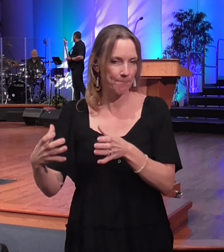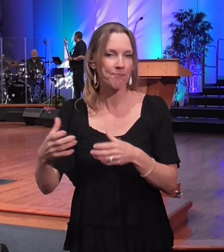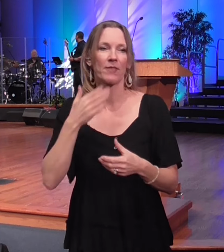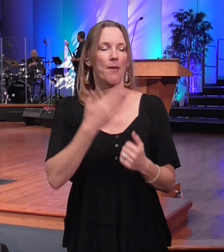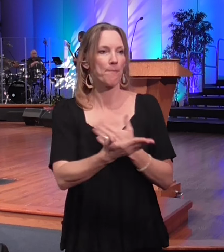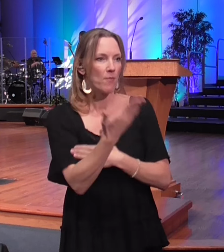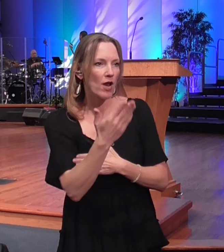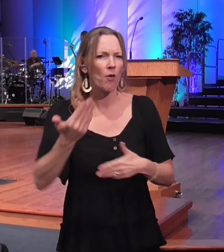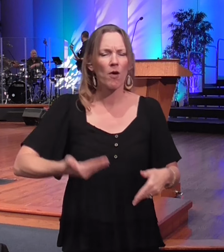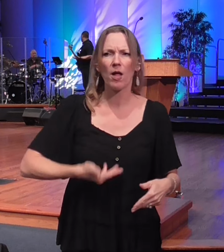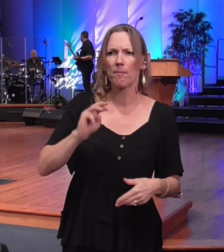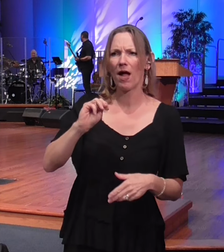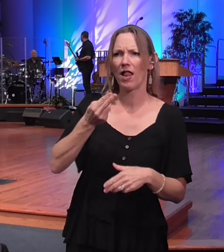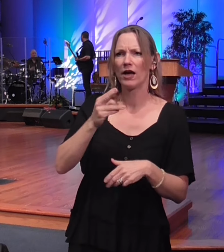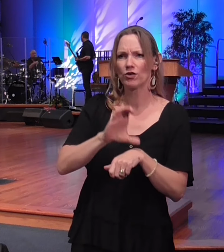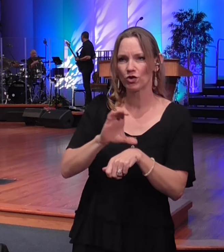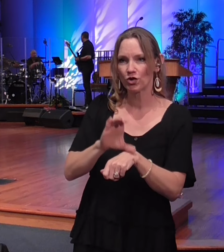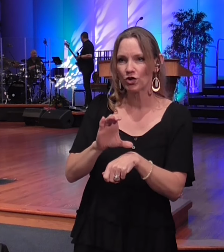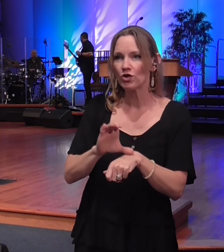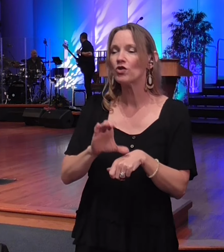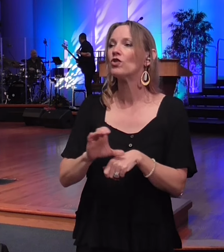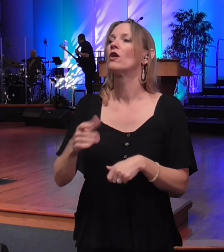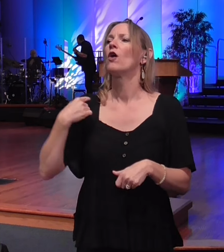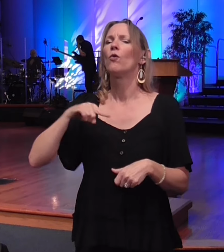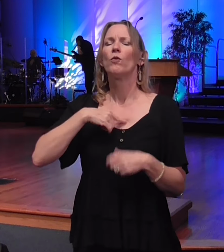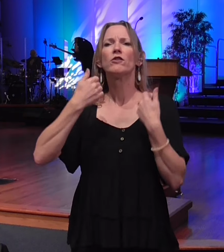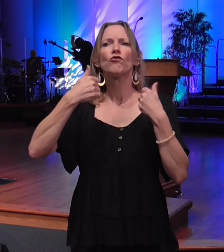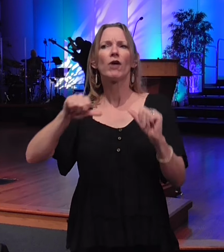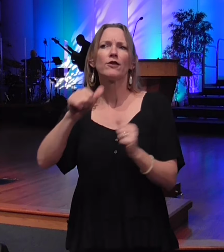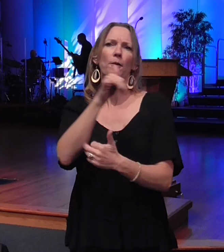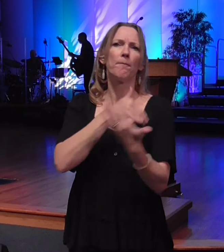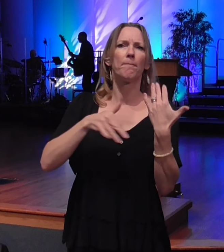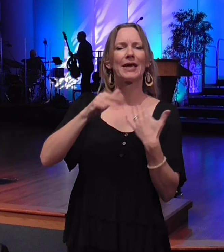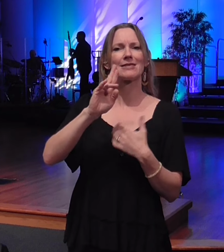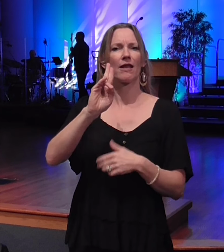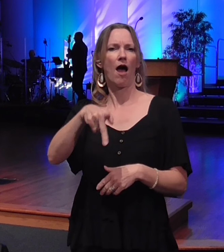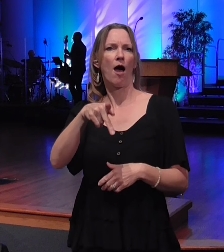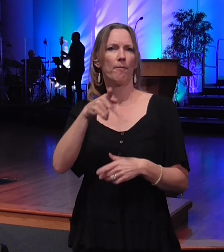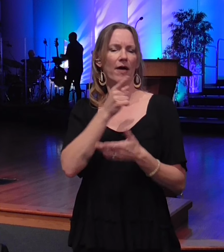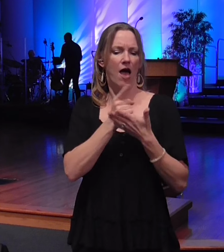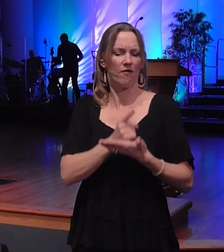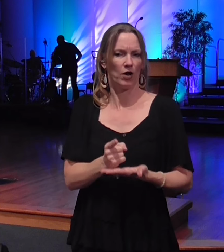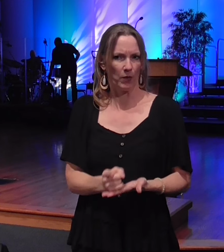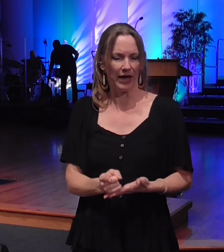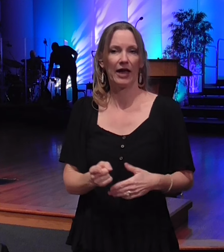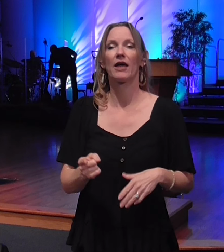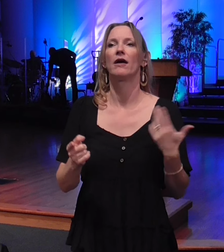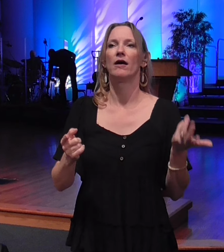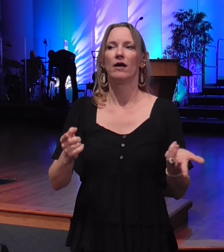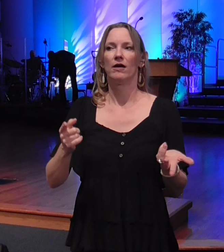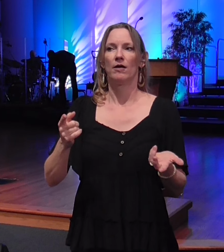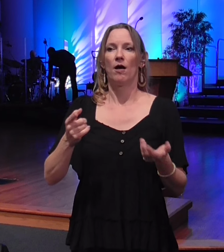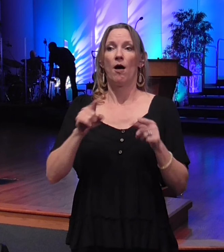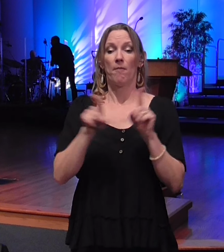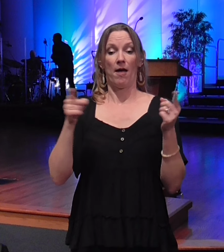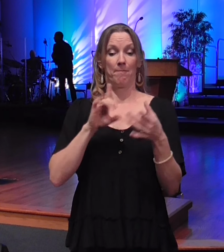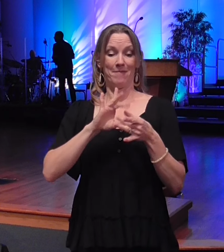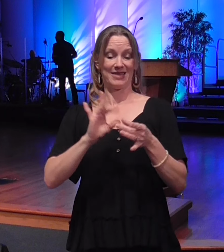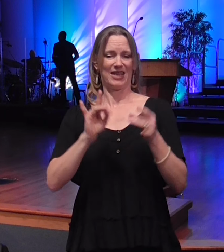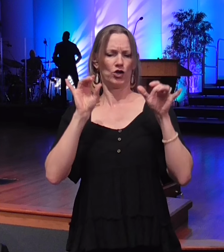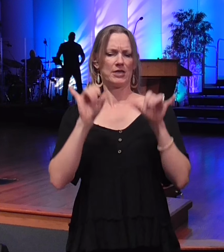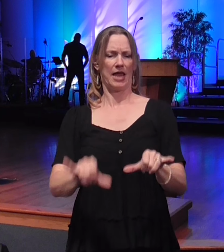Good morning and welcome to Mile High Church. We try to mix it up every week, but here at Mile High Church, the message is really the